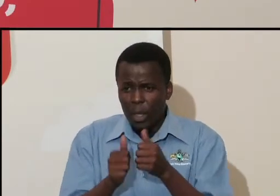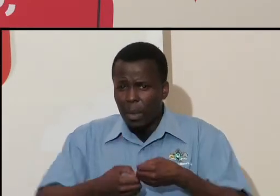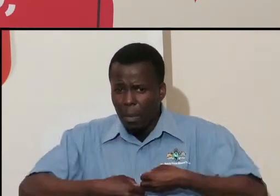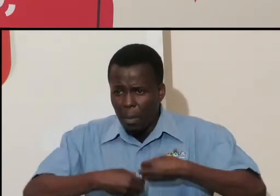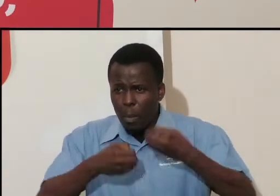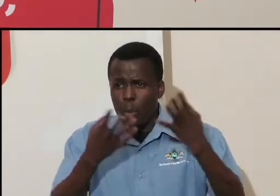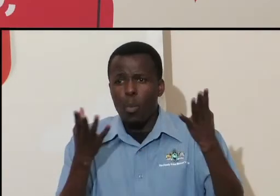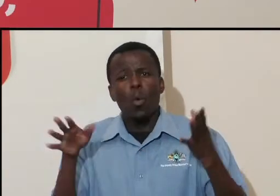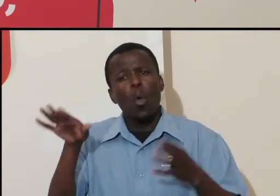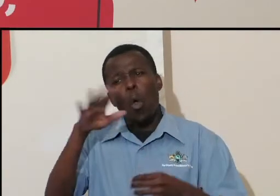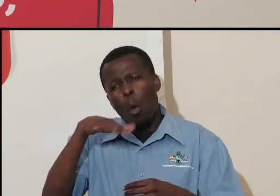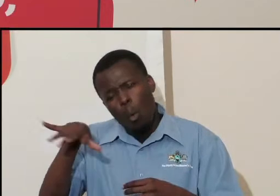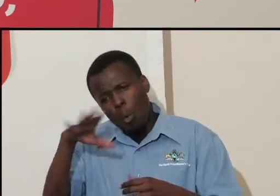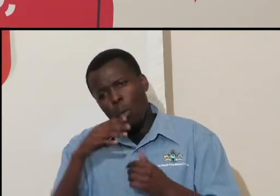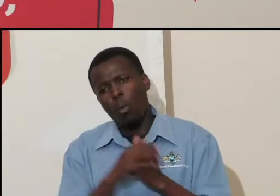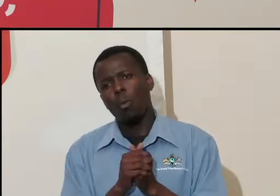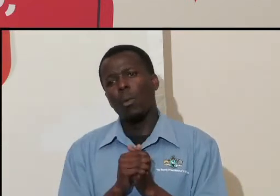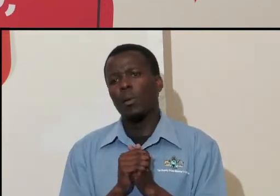reach.